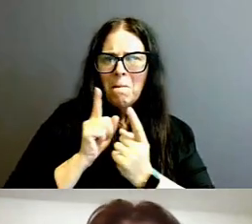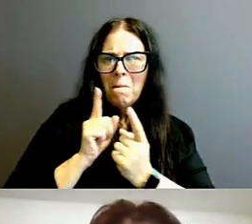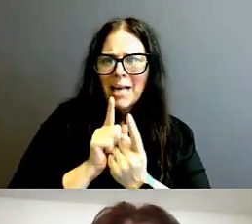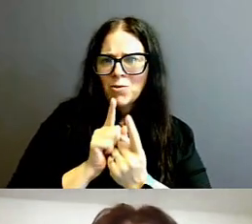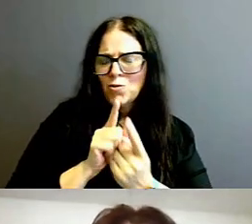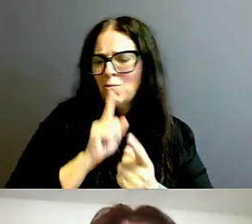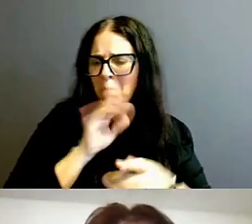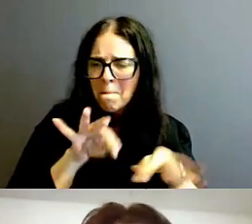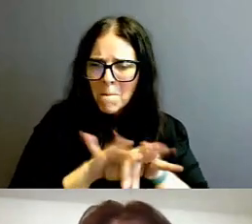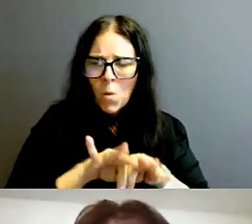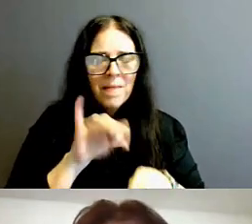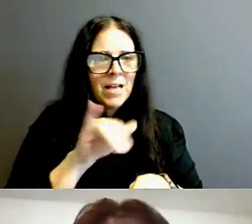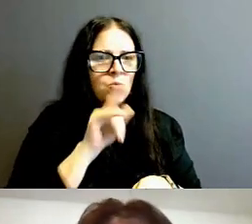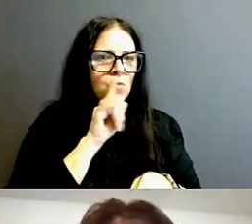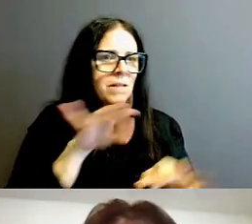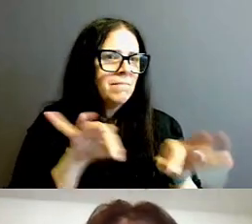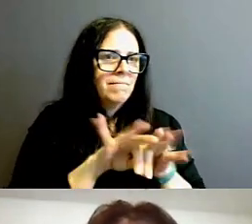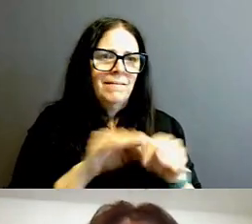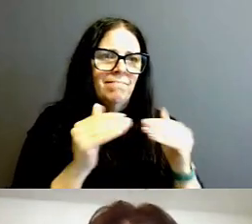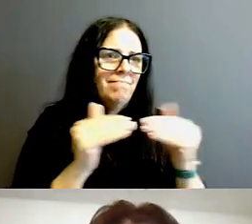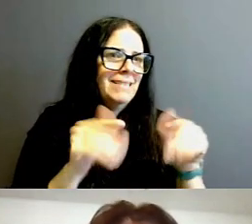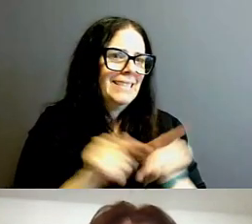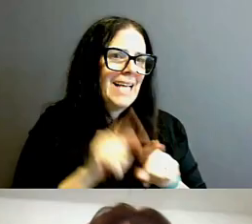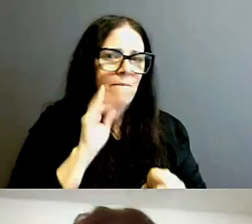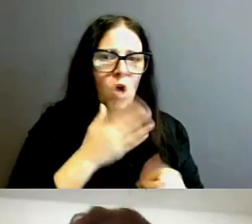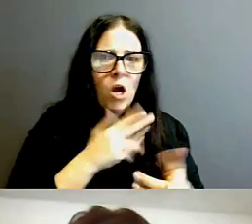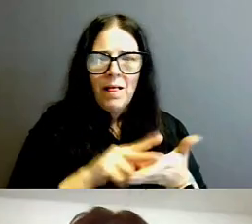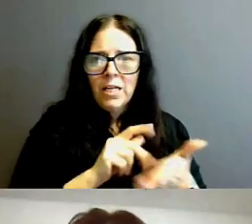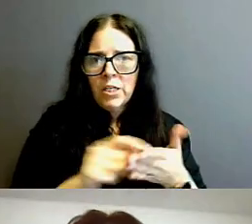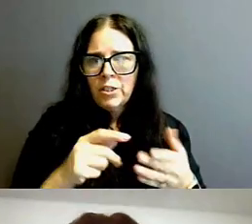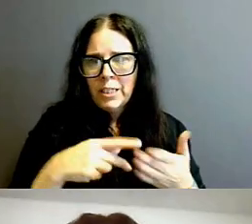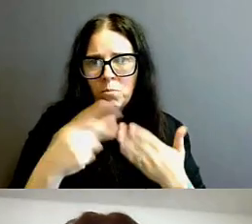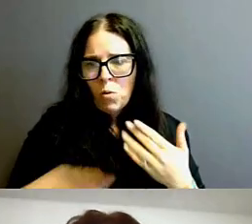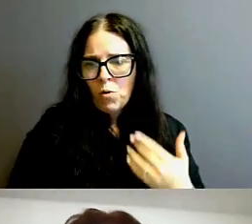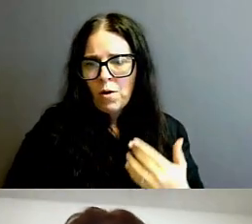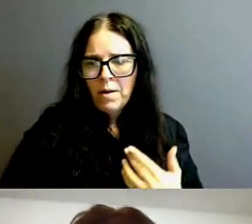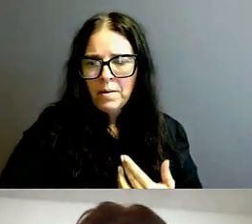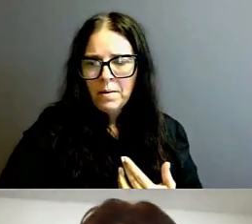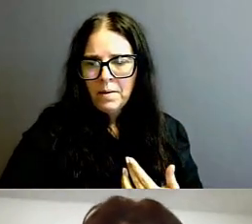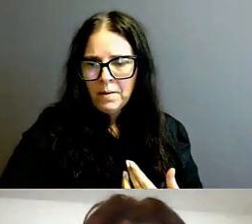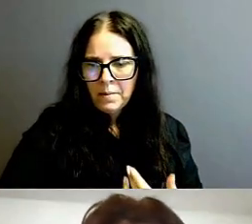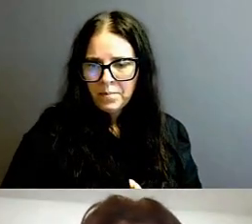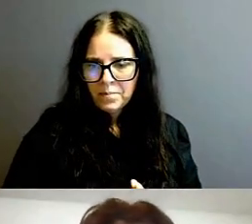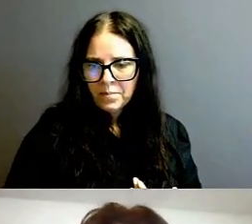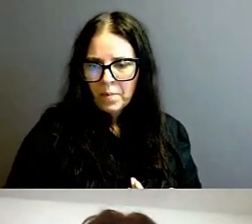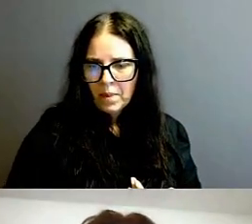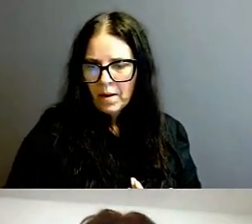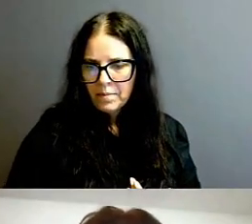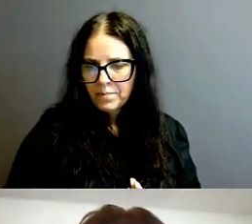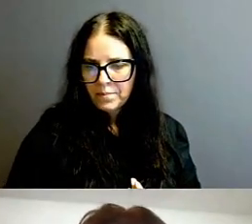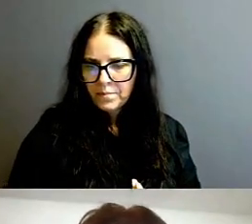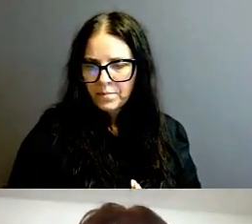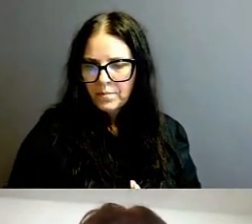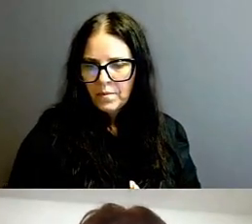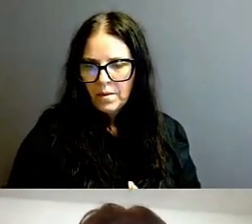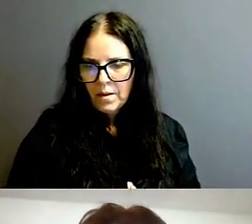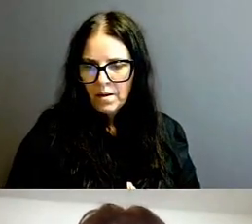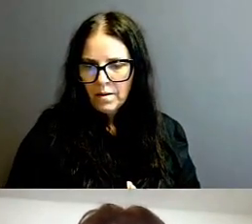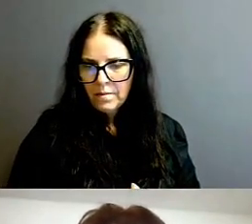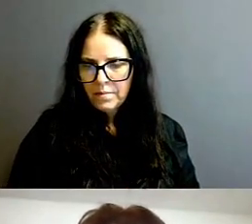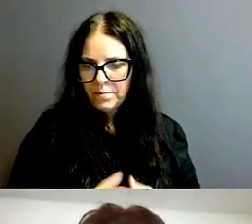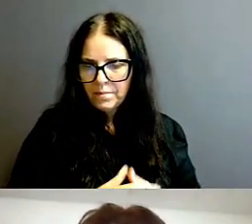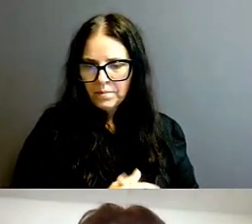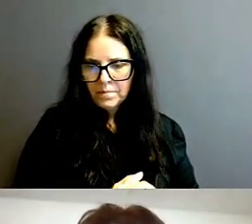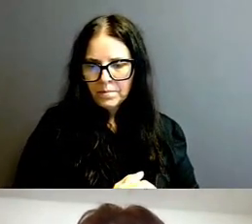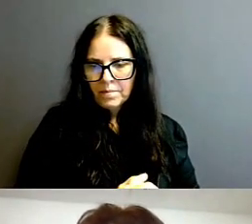goes the same for our literacy programs, right? So Yeah, and just to sort of finish off, just to